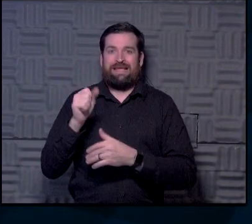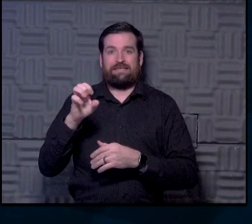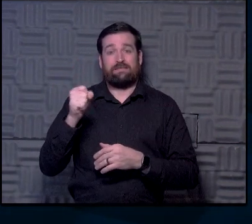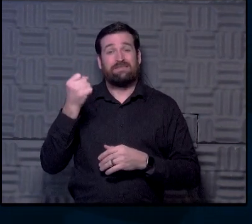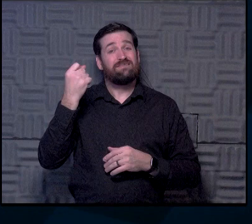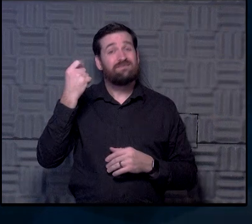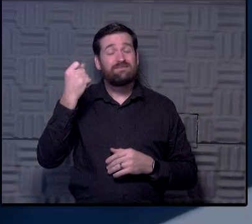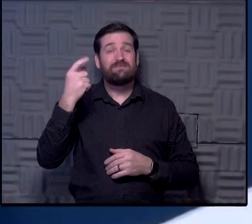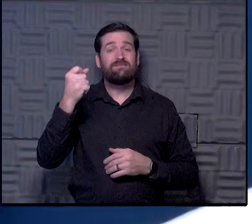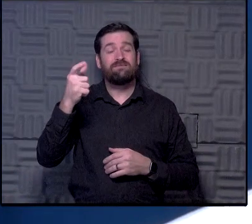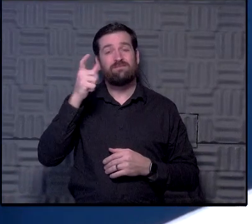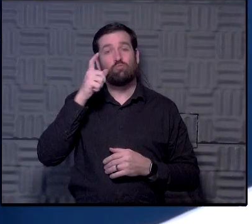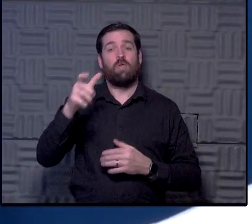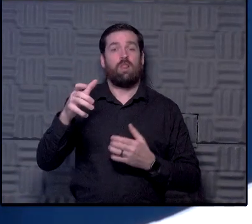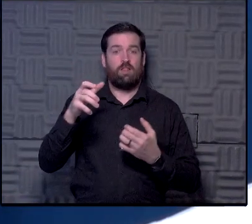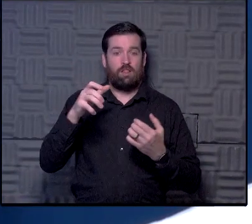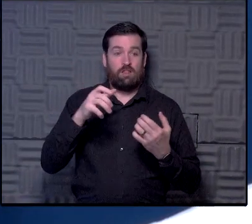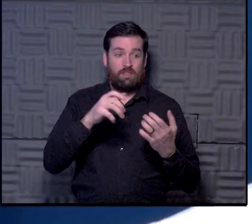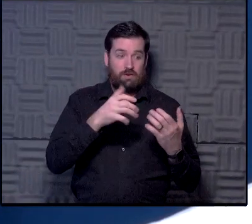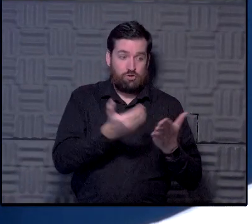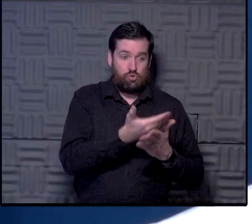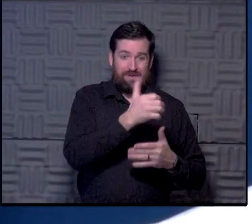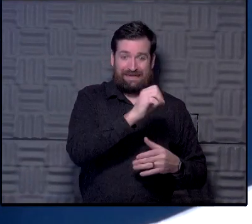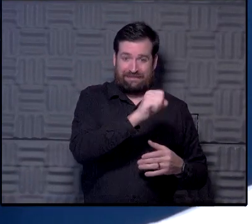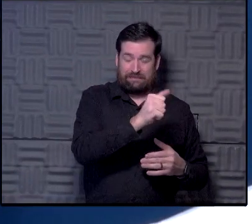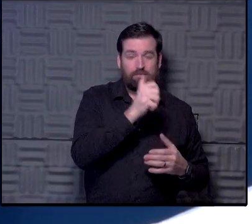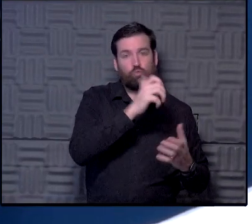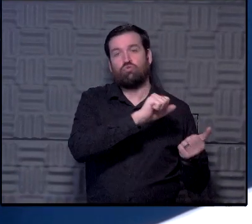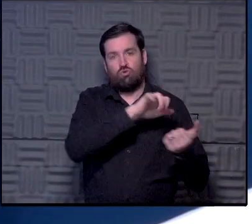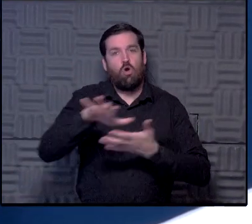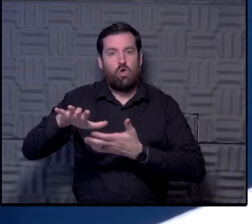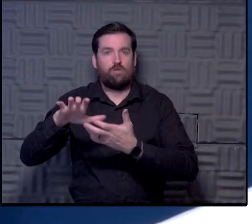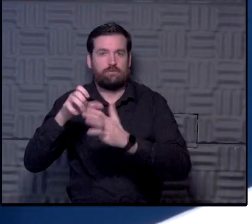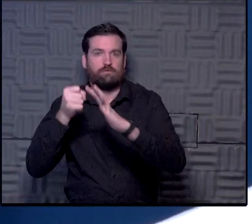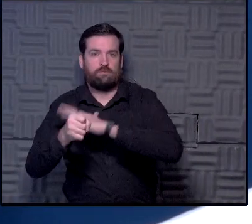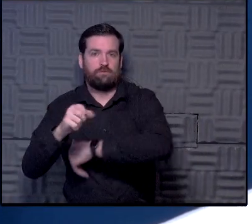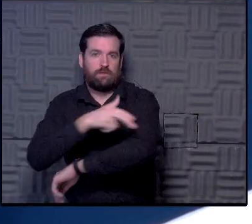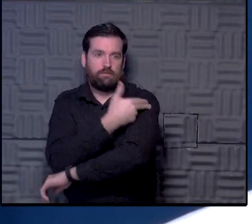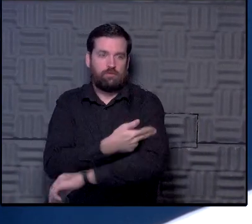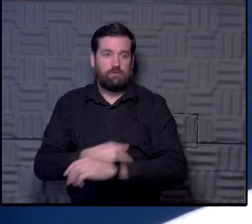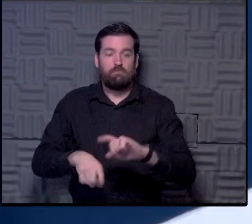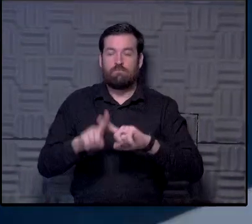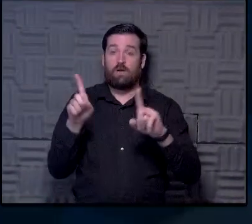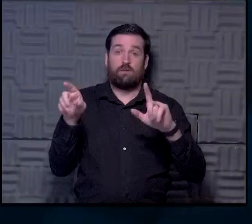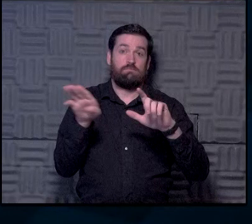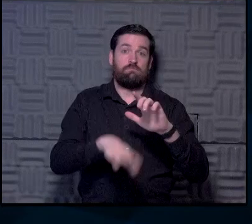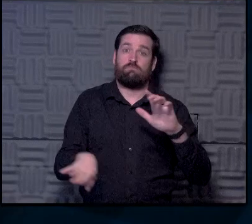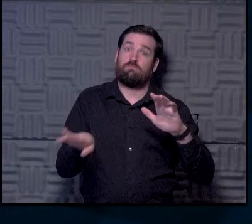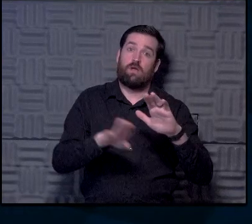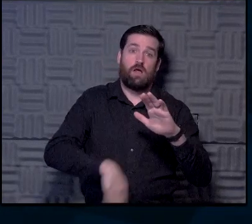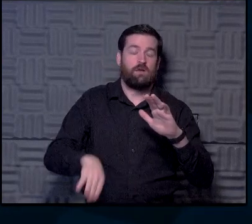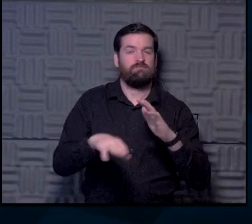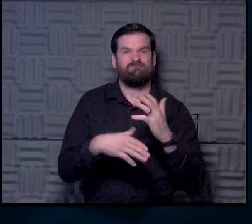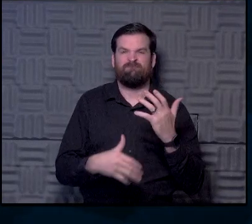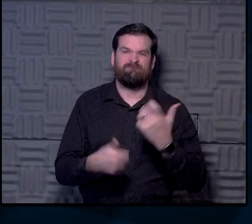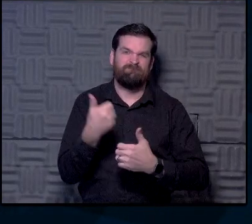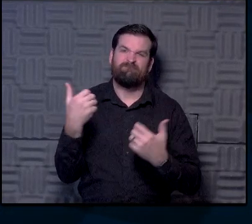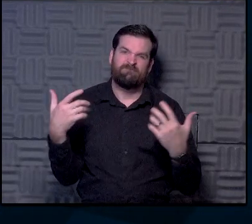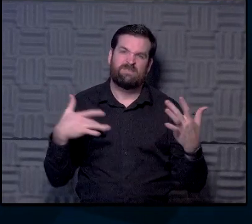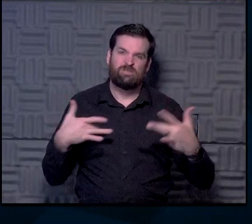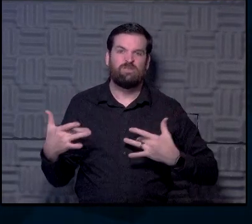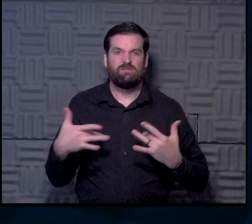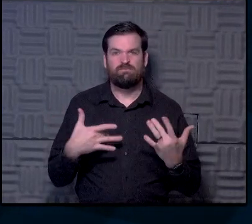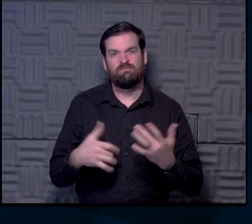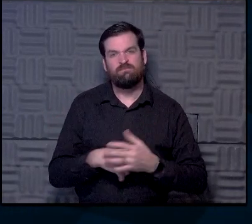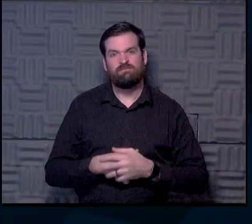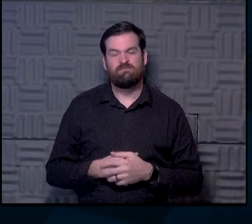continue to feed patients into hospitals who need hospital care. The bottom line, though, or the bottom part of that graph is probably more concerning.